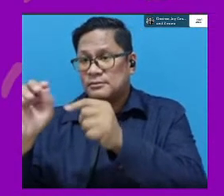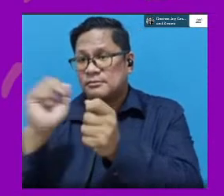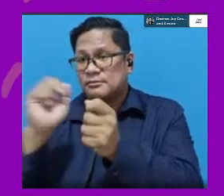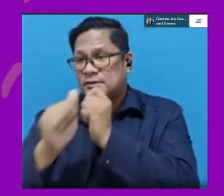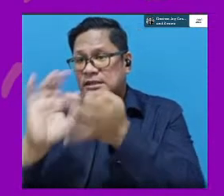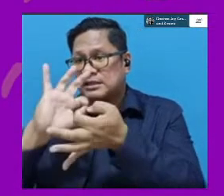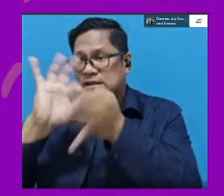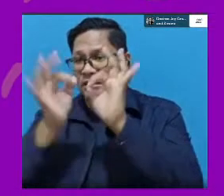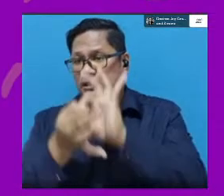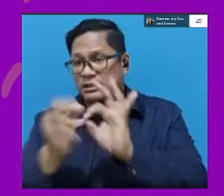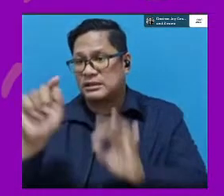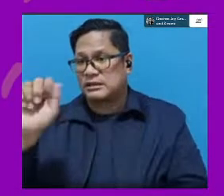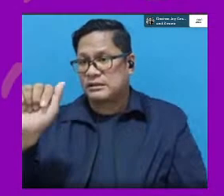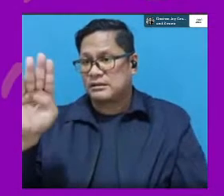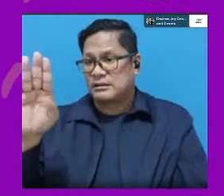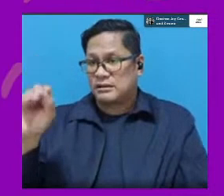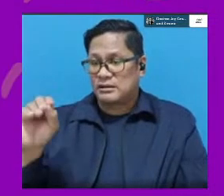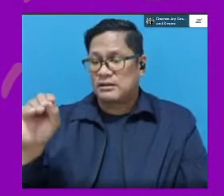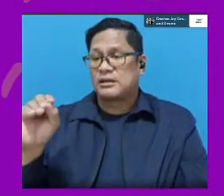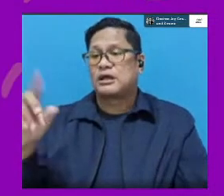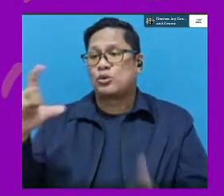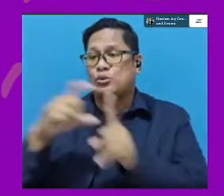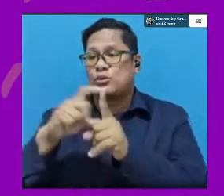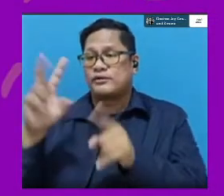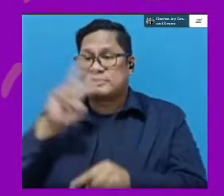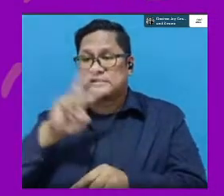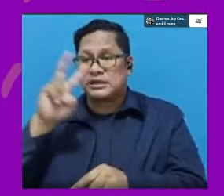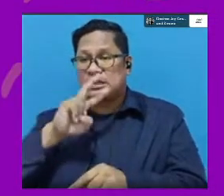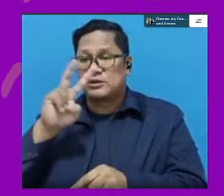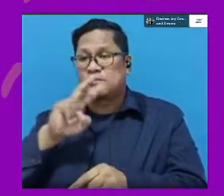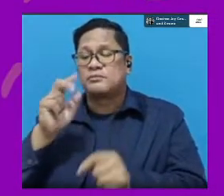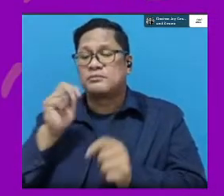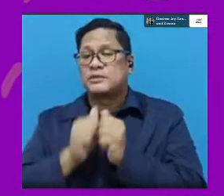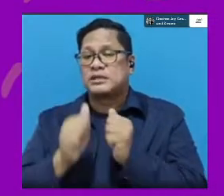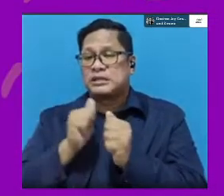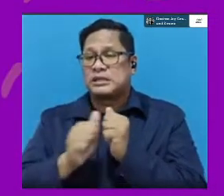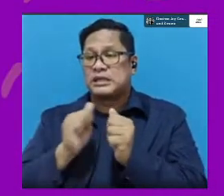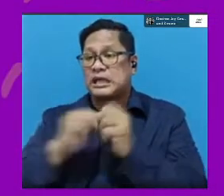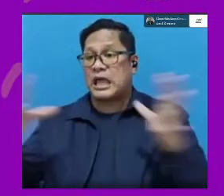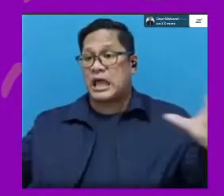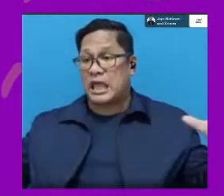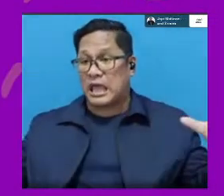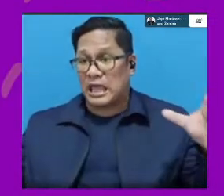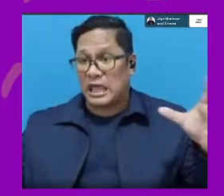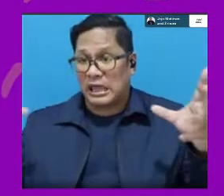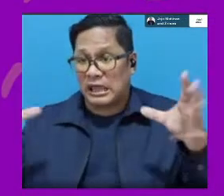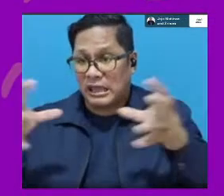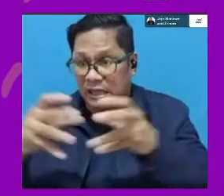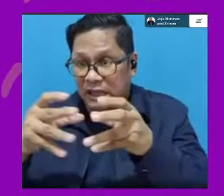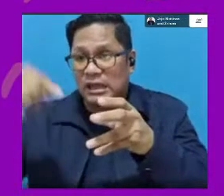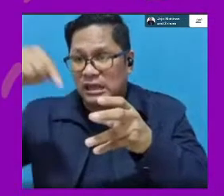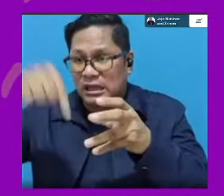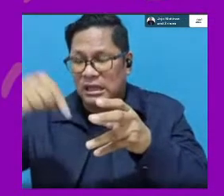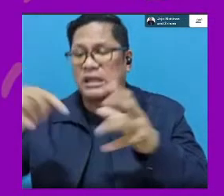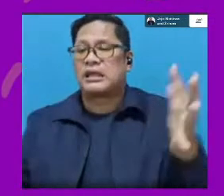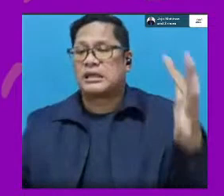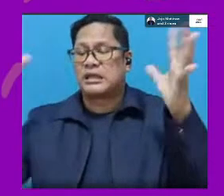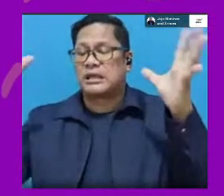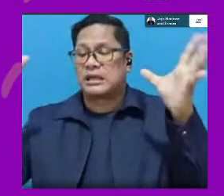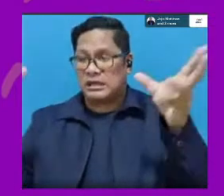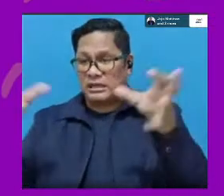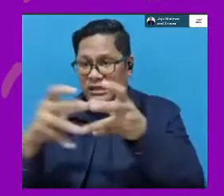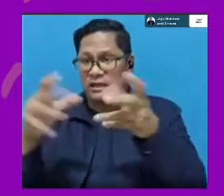of tabo, which is a word in Bisaya, is convergence or a gathering. So Tabo is a gathering of all